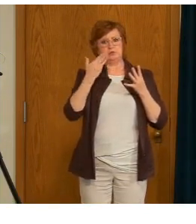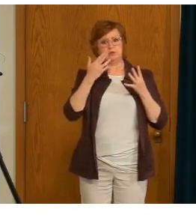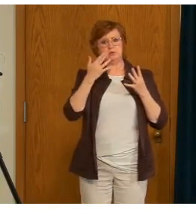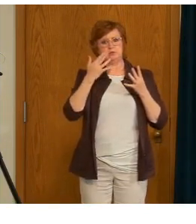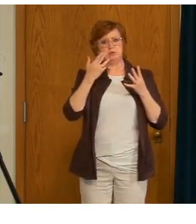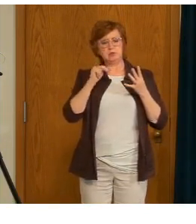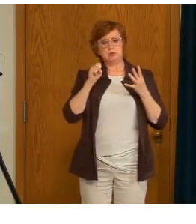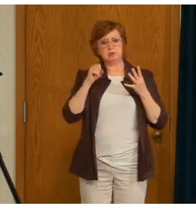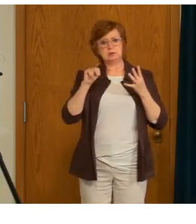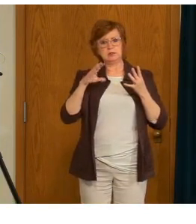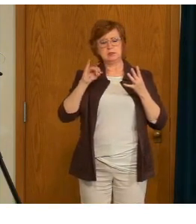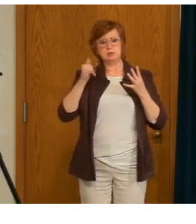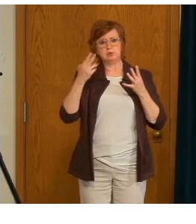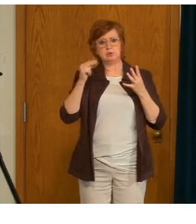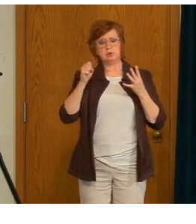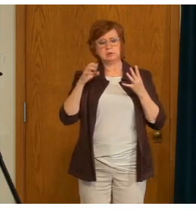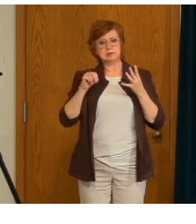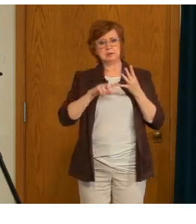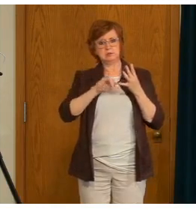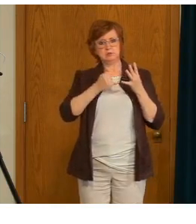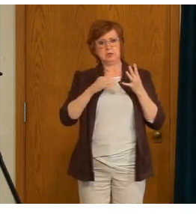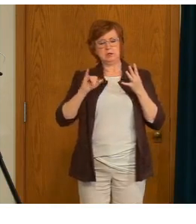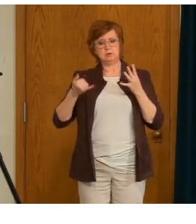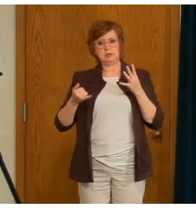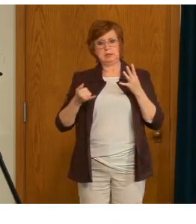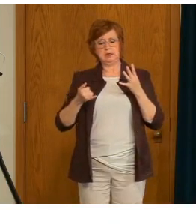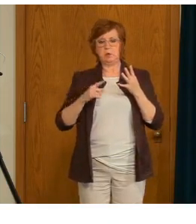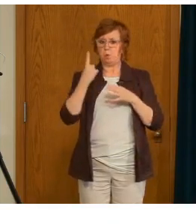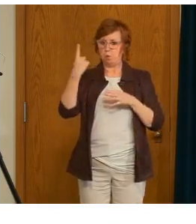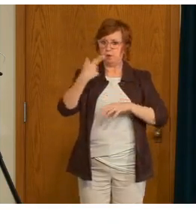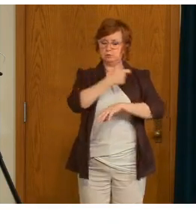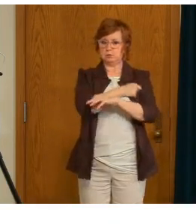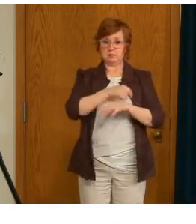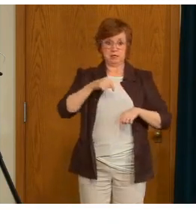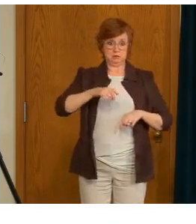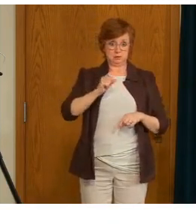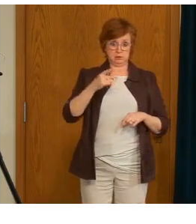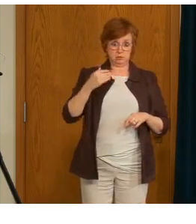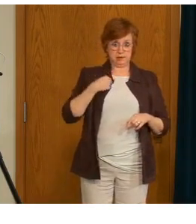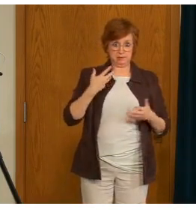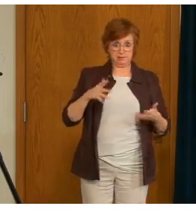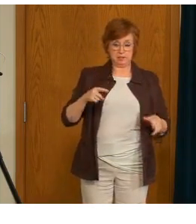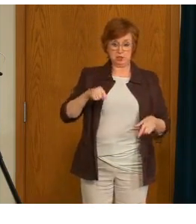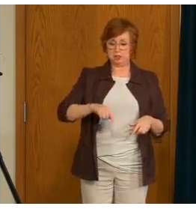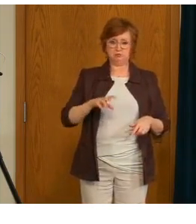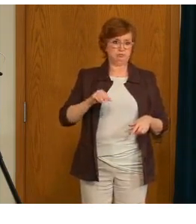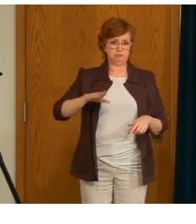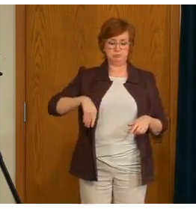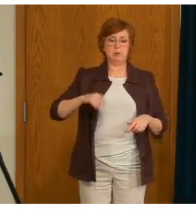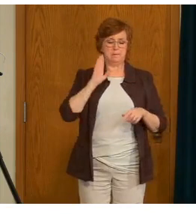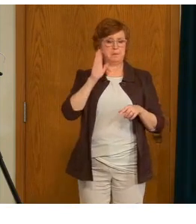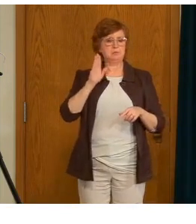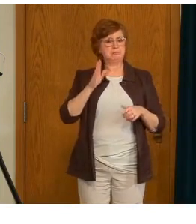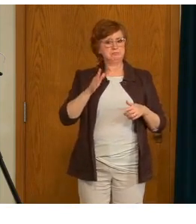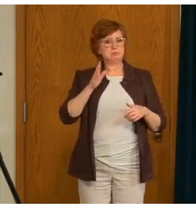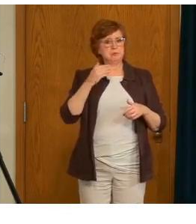vaccine. Currently, we're not yet administering this vaccine in Saskatchewan, although we are expecting that in the coming weeks.